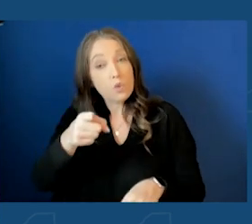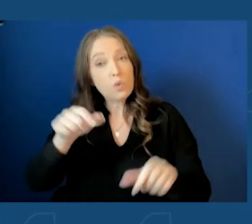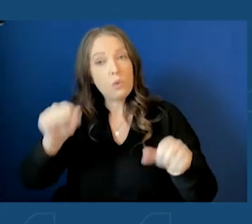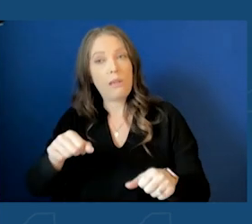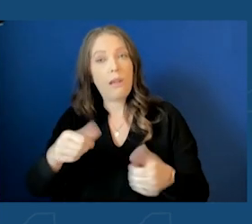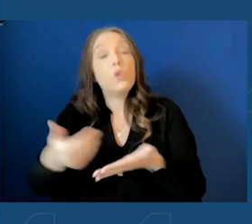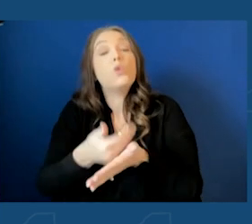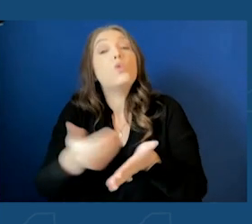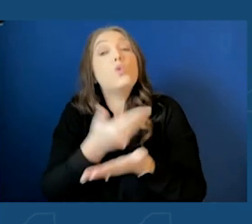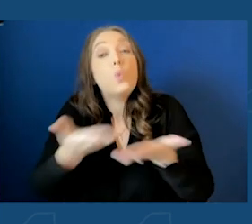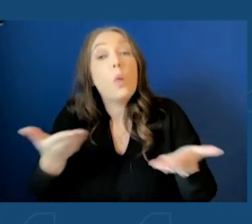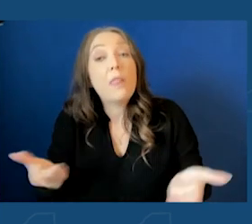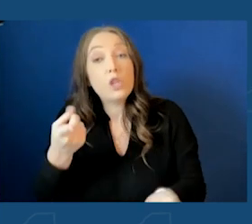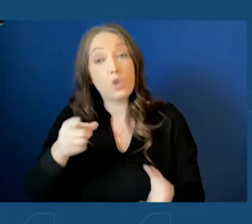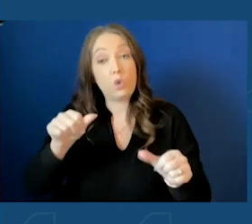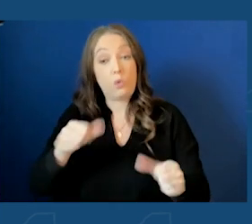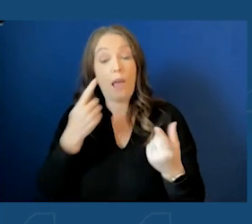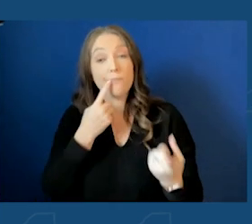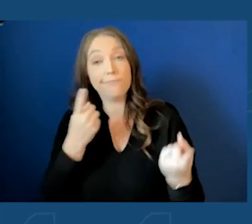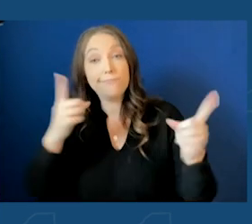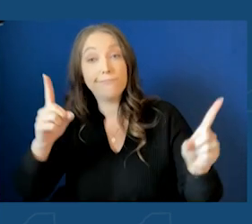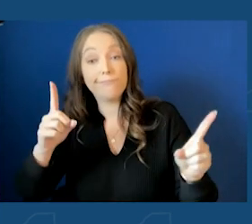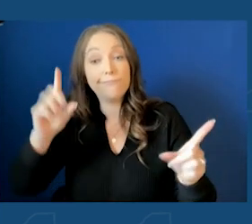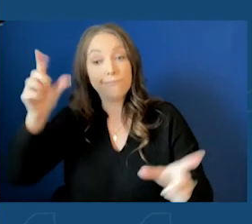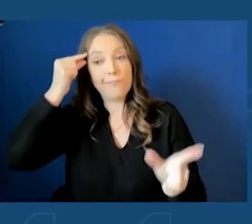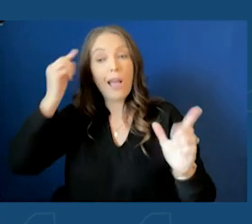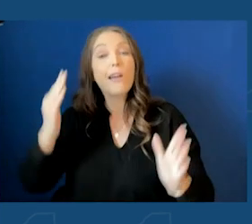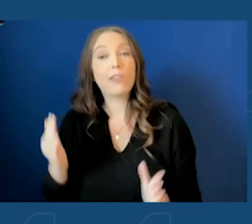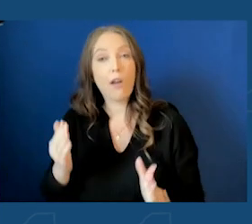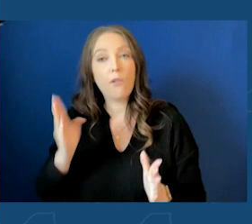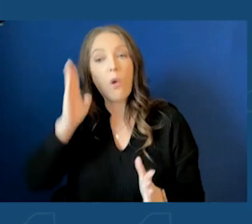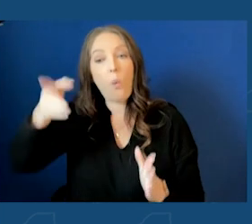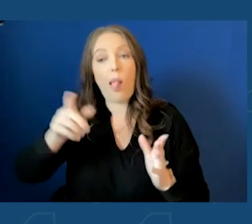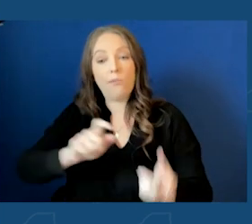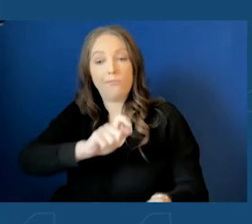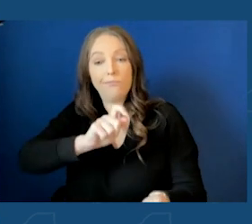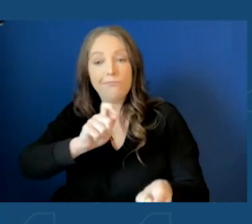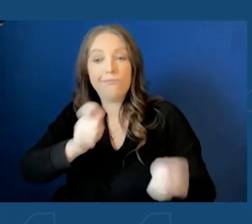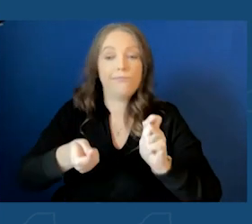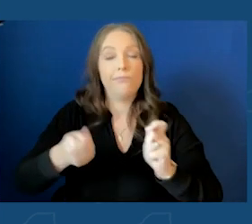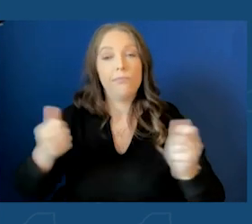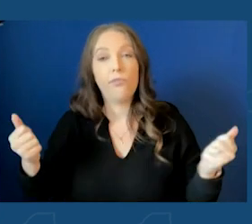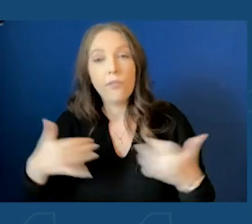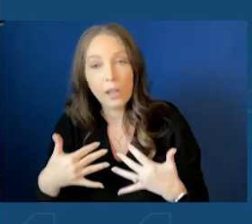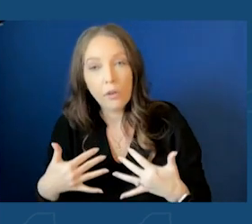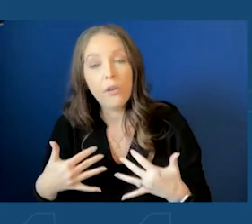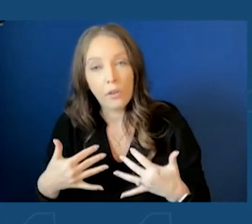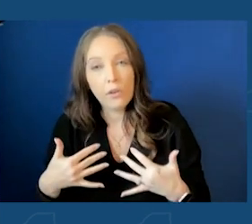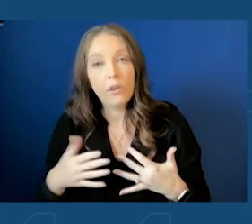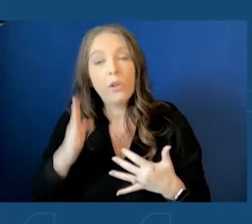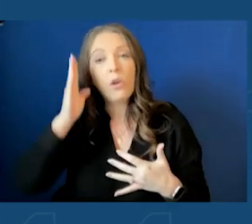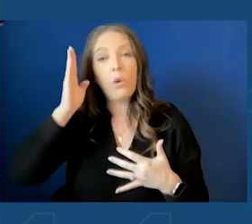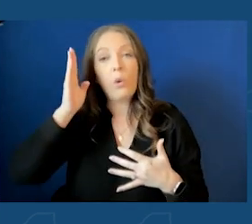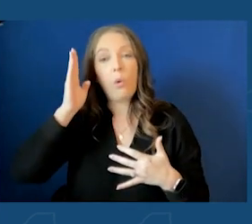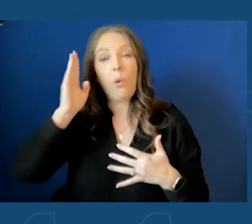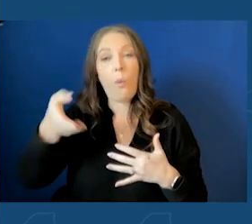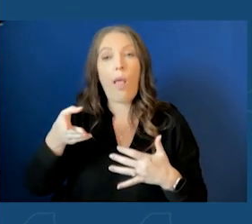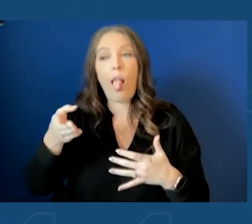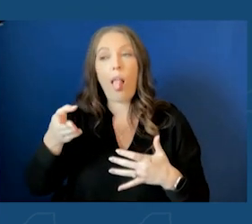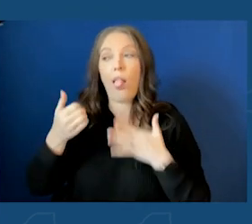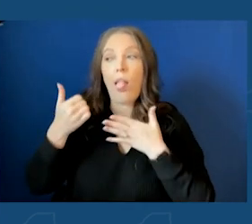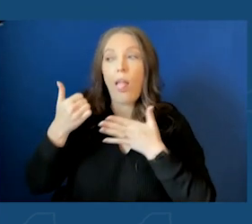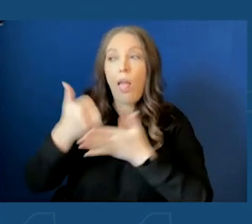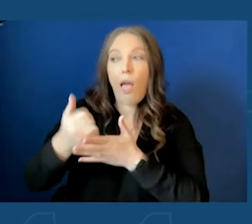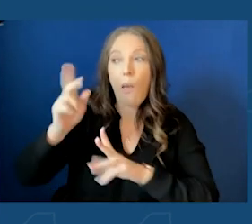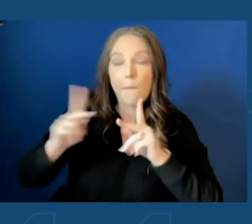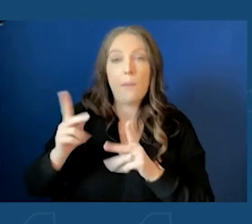can accomplish as governor that will change the fear, that will be the deciding denominator that will make people feel